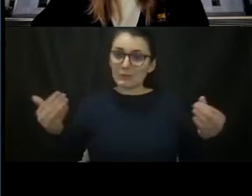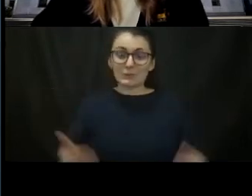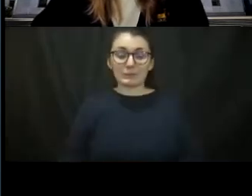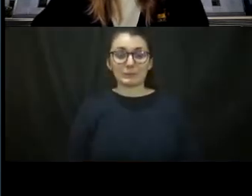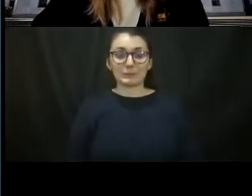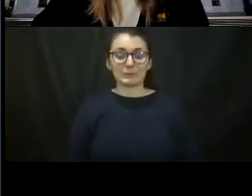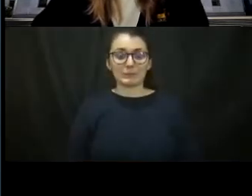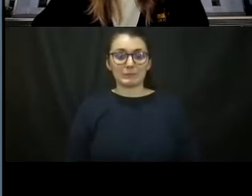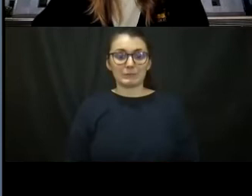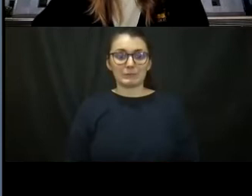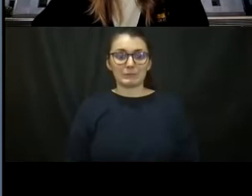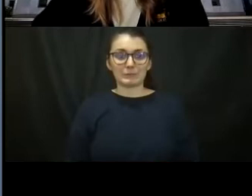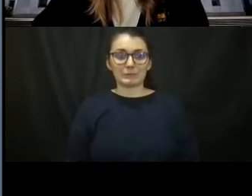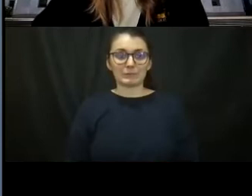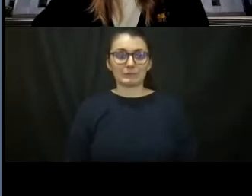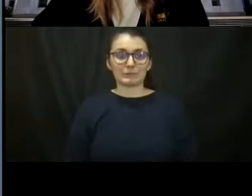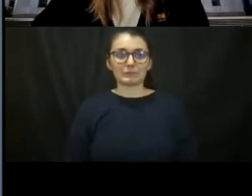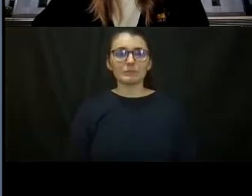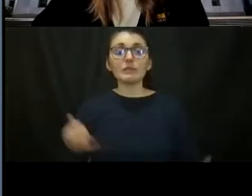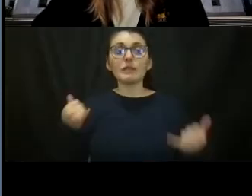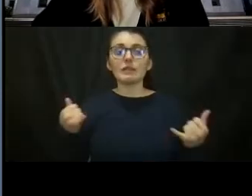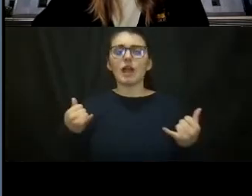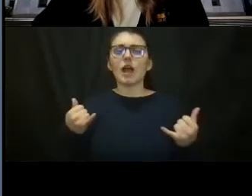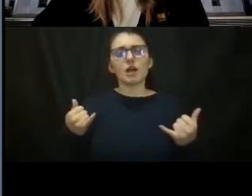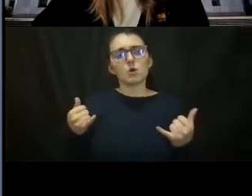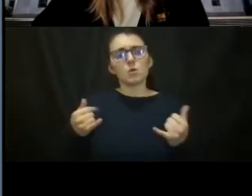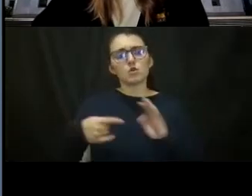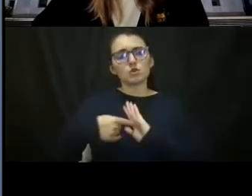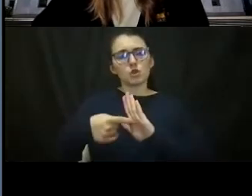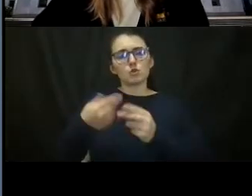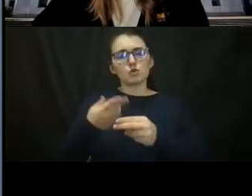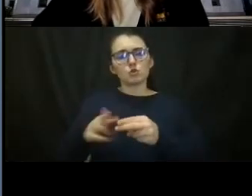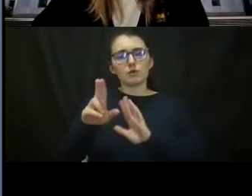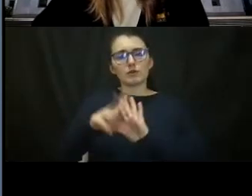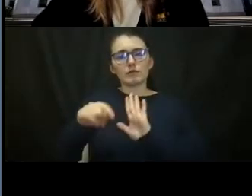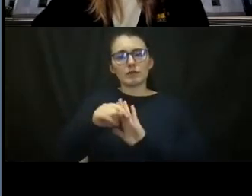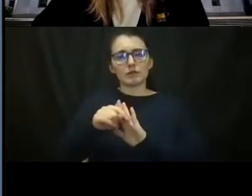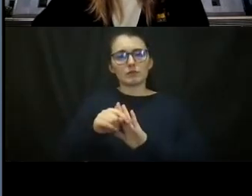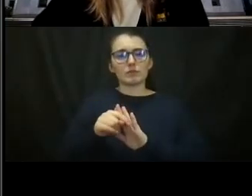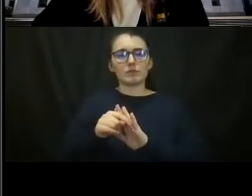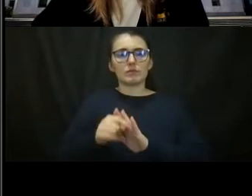And I'm going to start off by playing a short video for you that kind of explains what happens in this room.